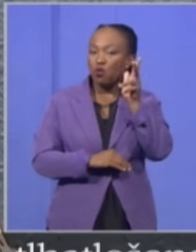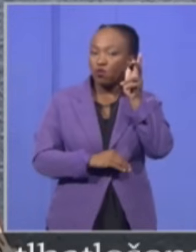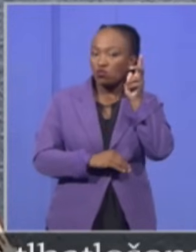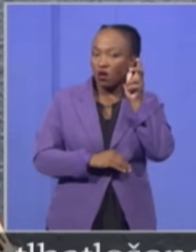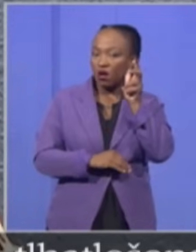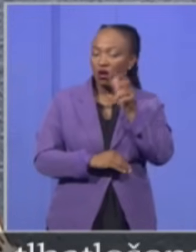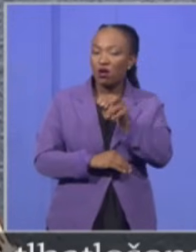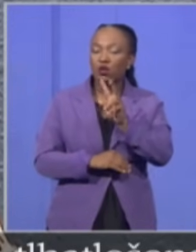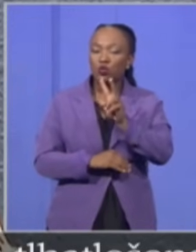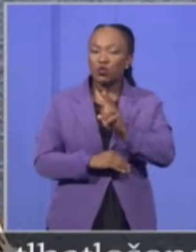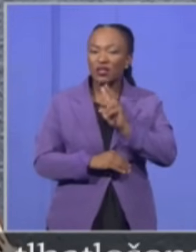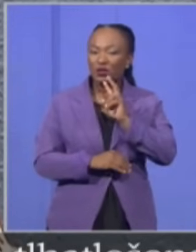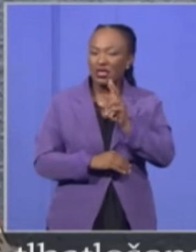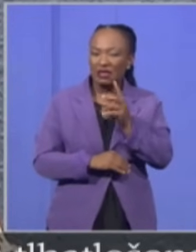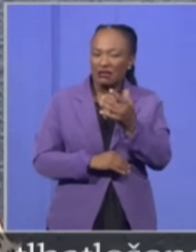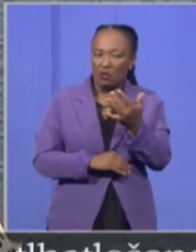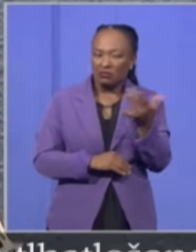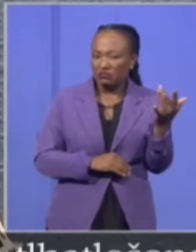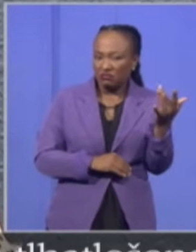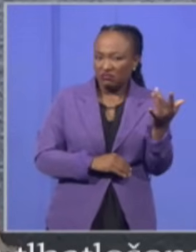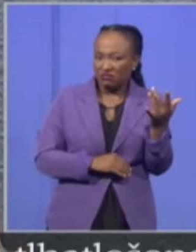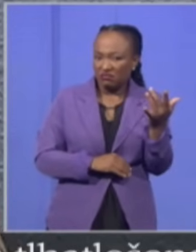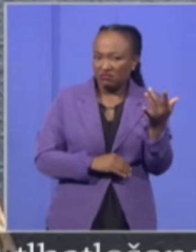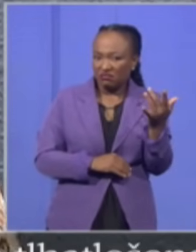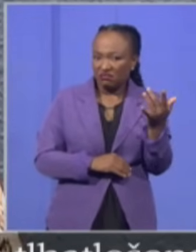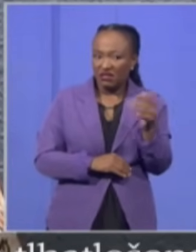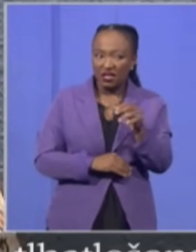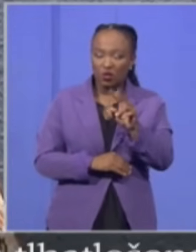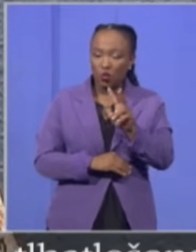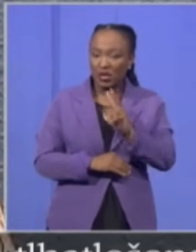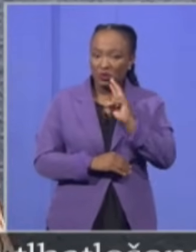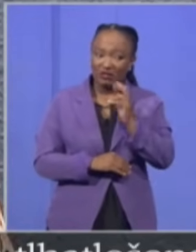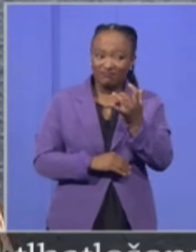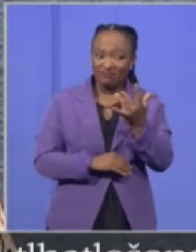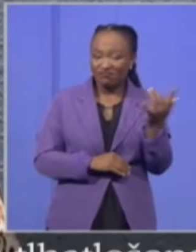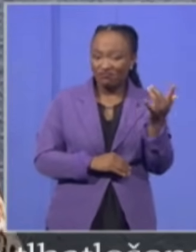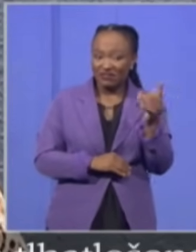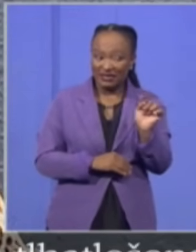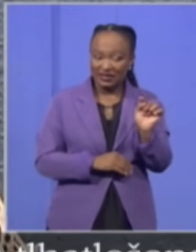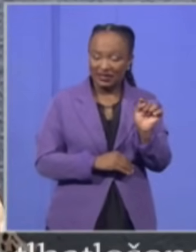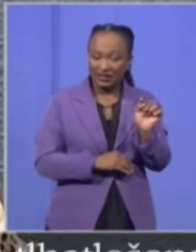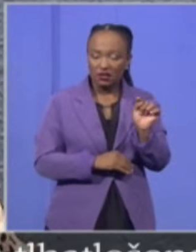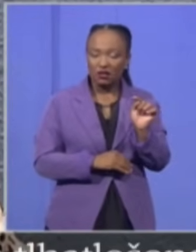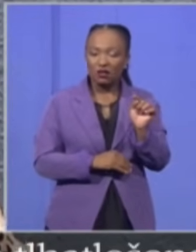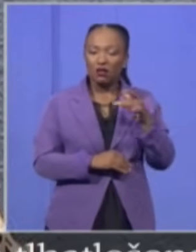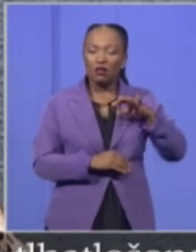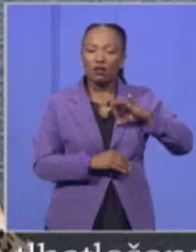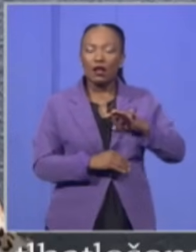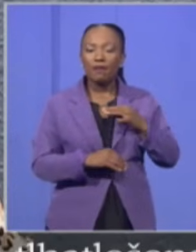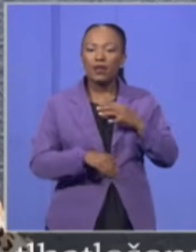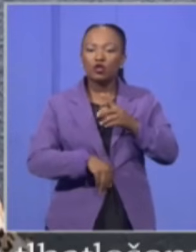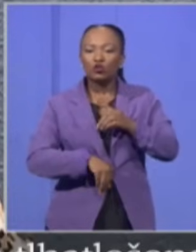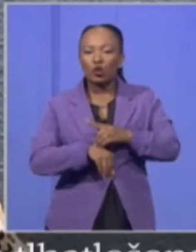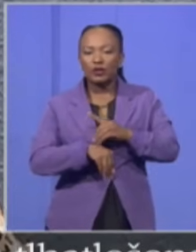yone 2000 and what you mo yona ke a doctor mphedi le